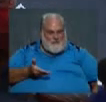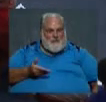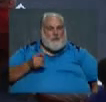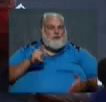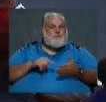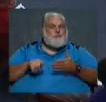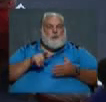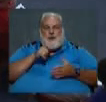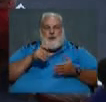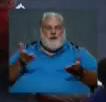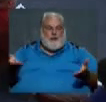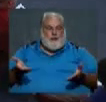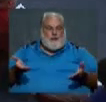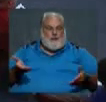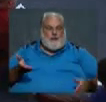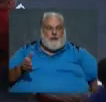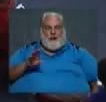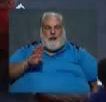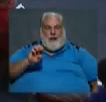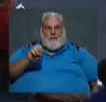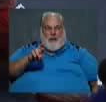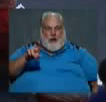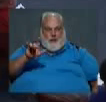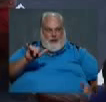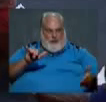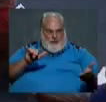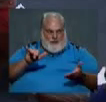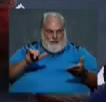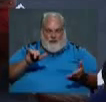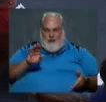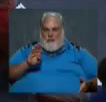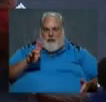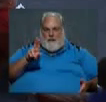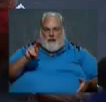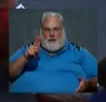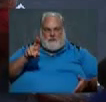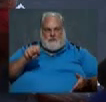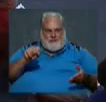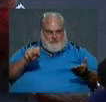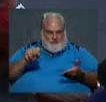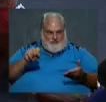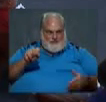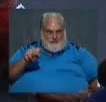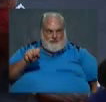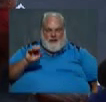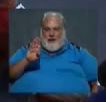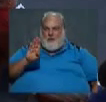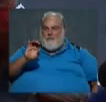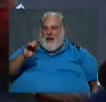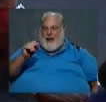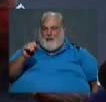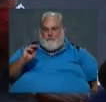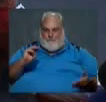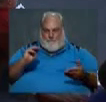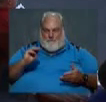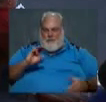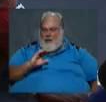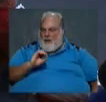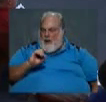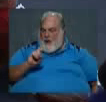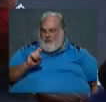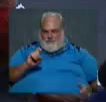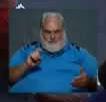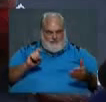right now. Chairman Berry. Here. Vice Chair Bubbas. Here. Commissioner Bynum. Here. Commissioner